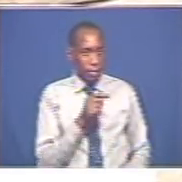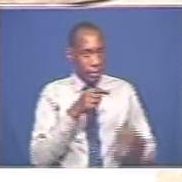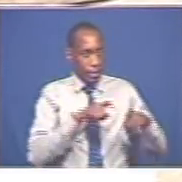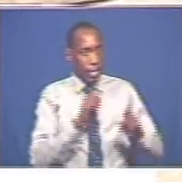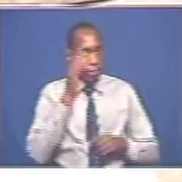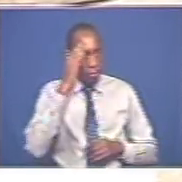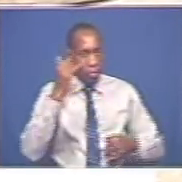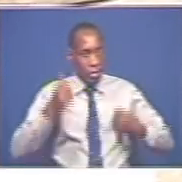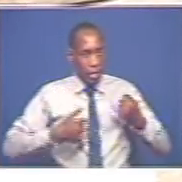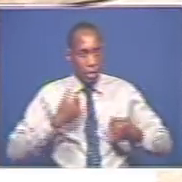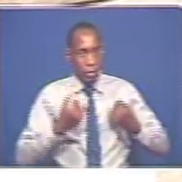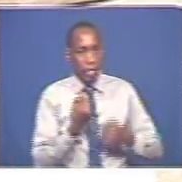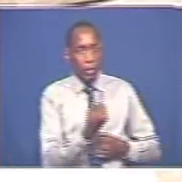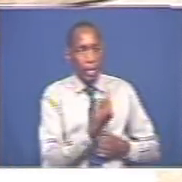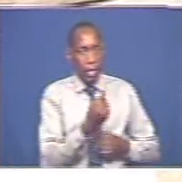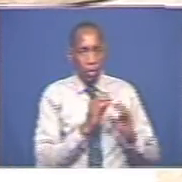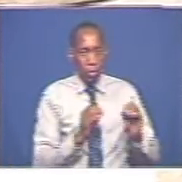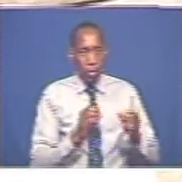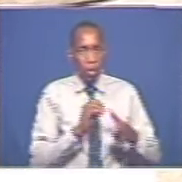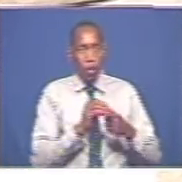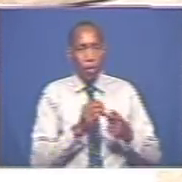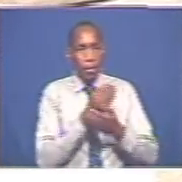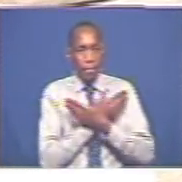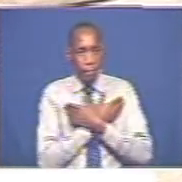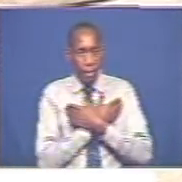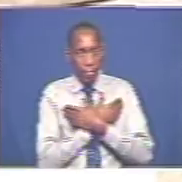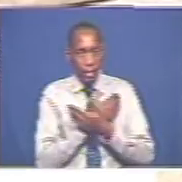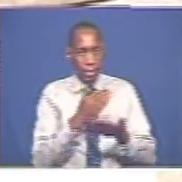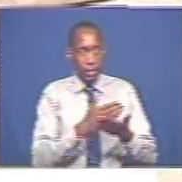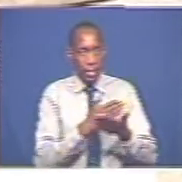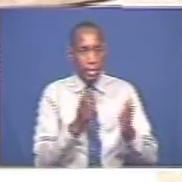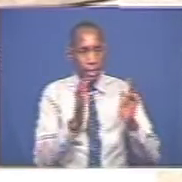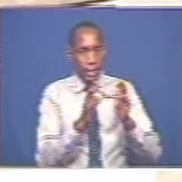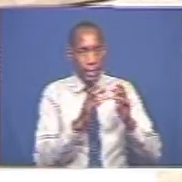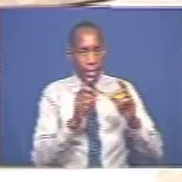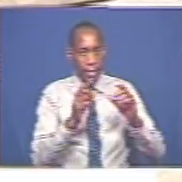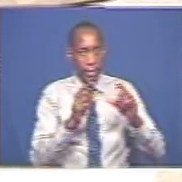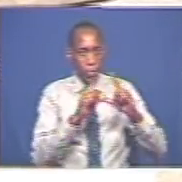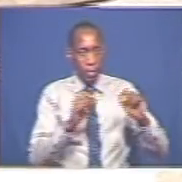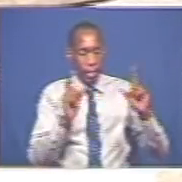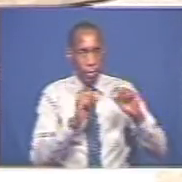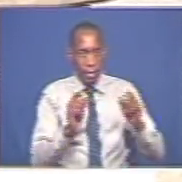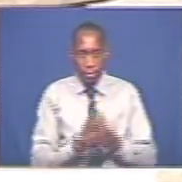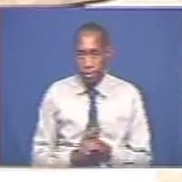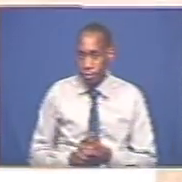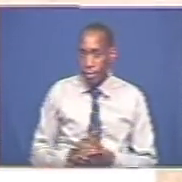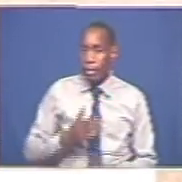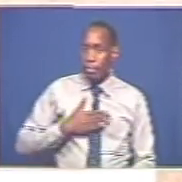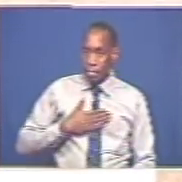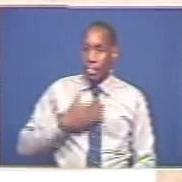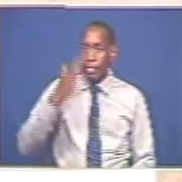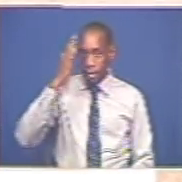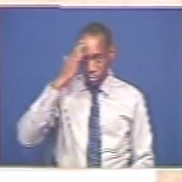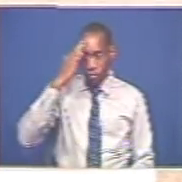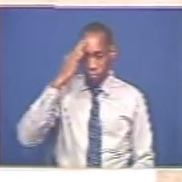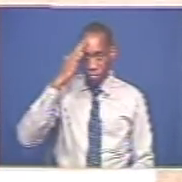don't enjoy this solitude, or was it this friend sending you the link? What came before is that I realized I am not